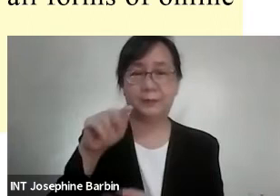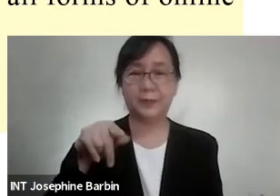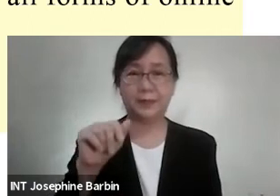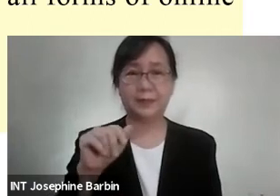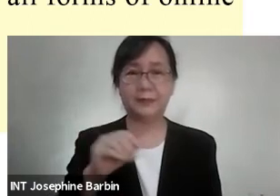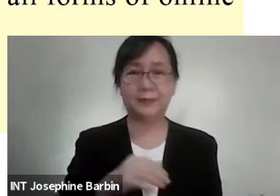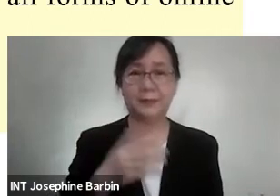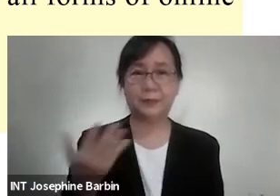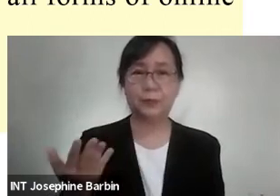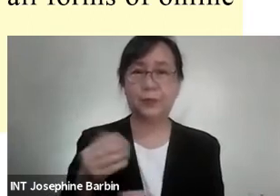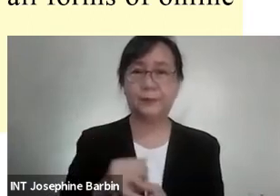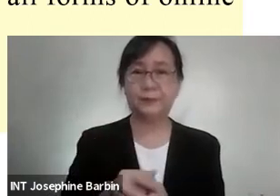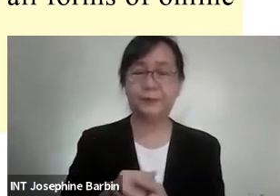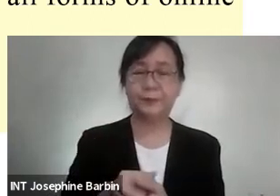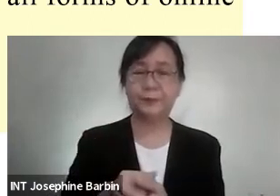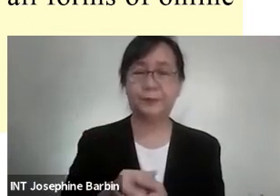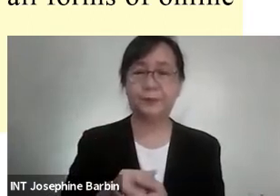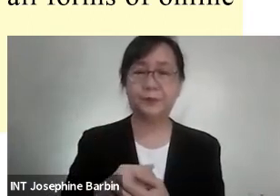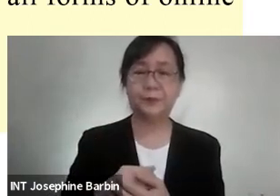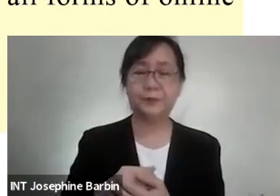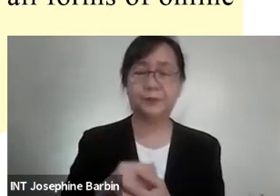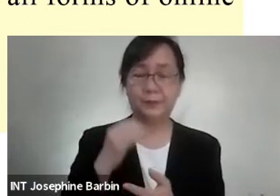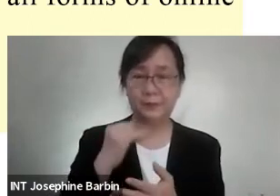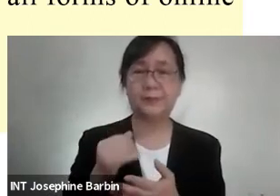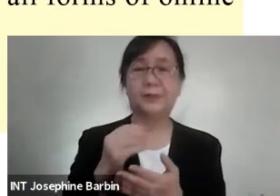that the overall goal